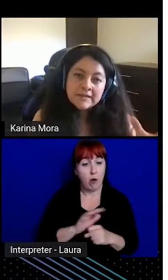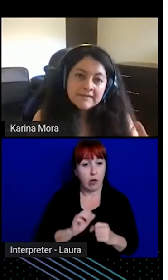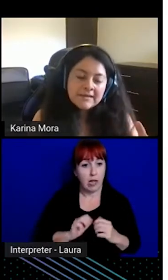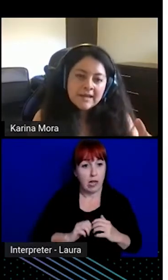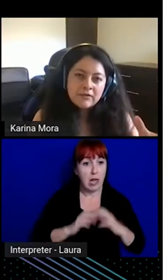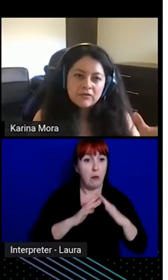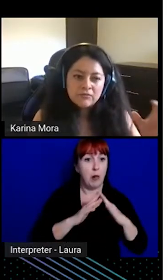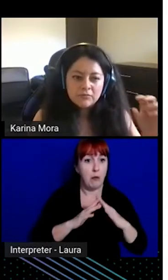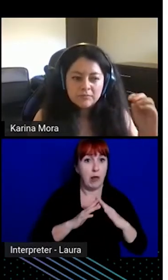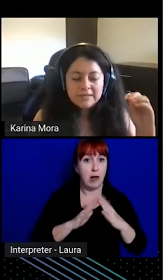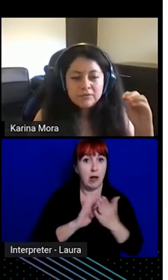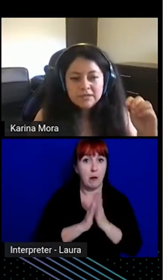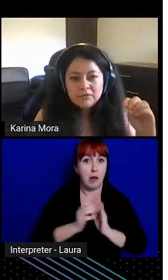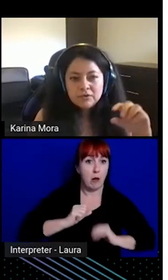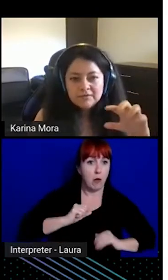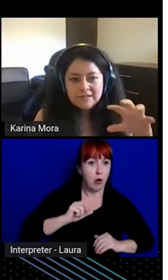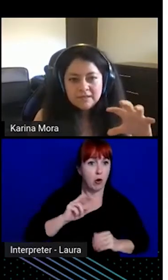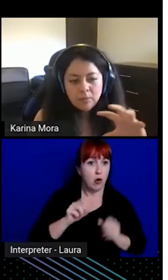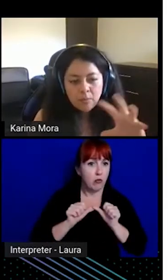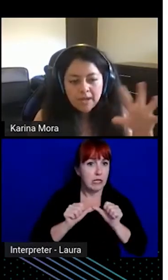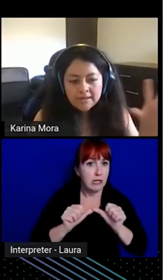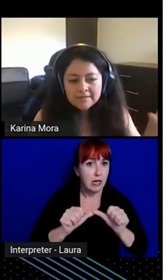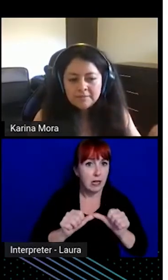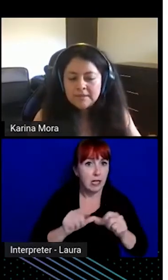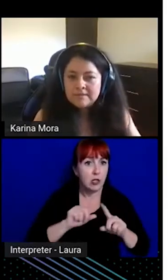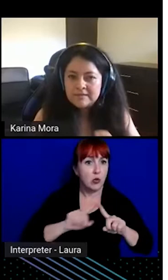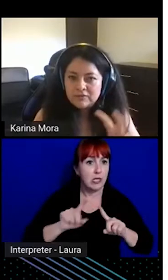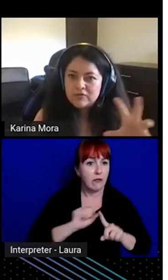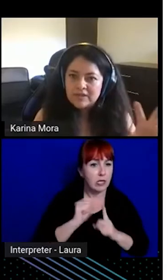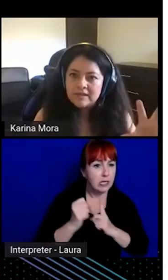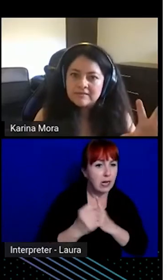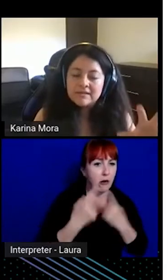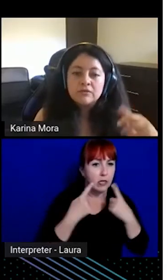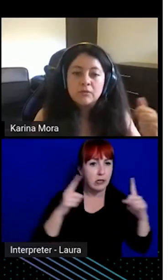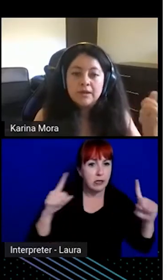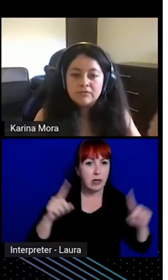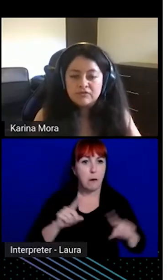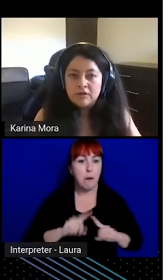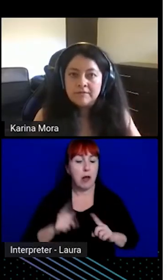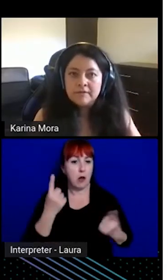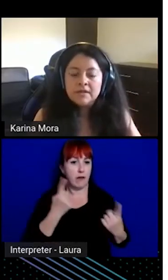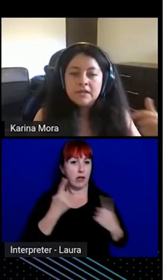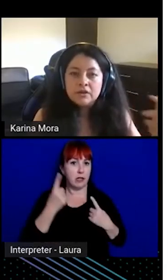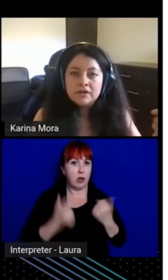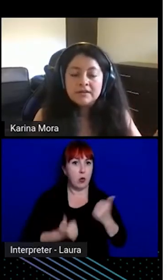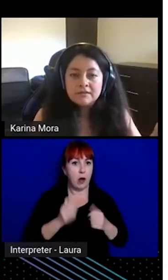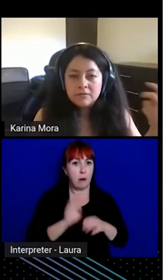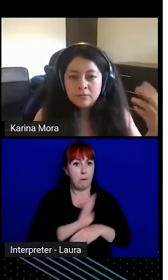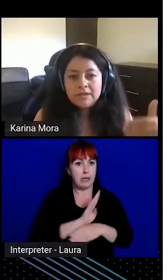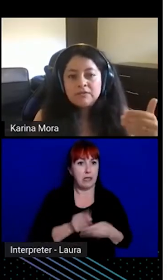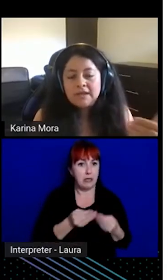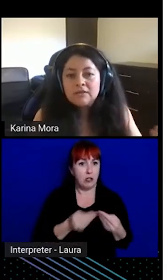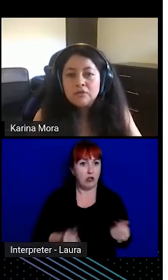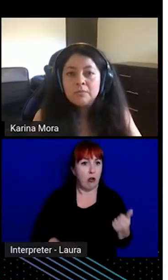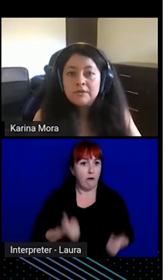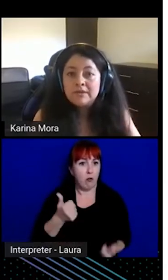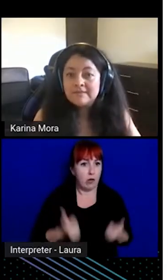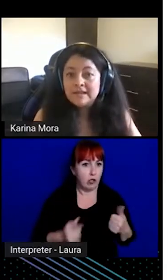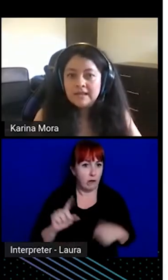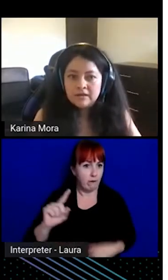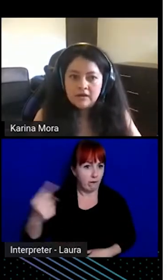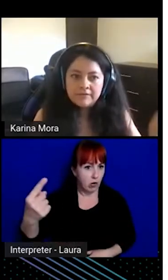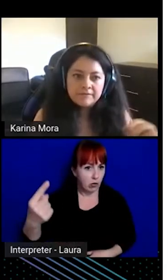to some scenarios, but you need to consider what is the business use case that you want to solve in order, what can you